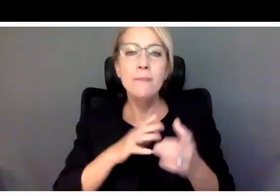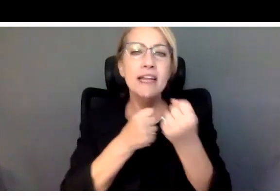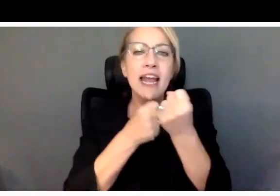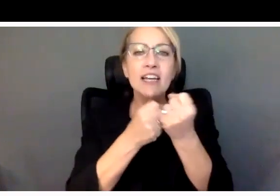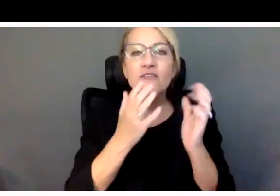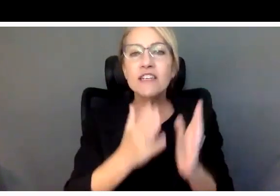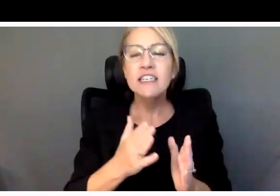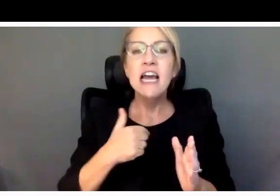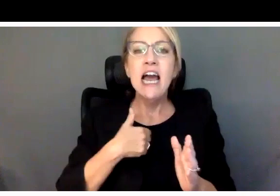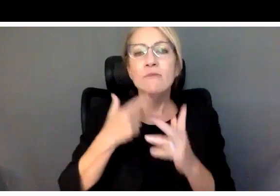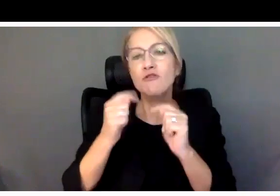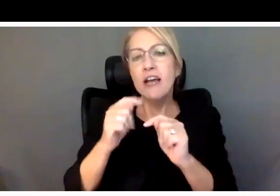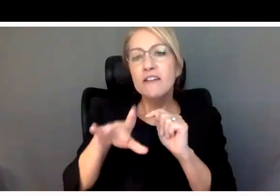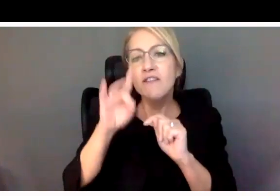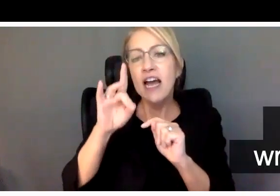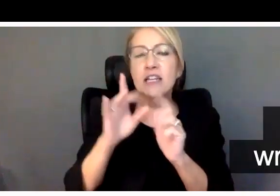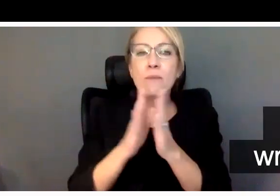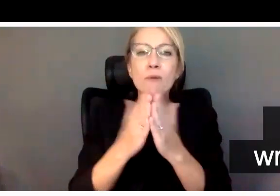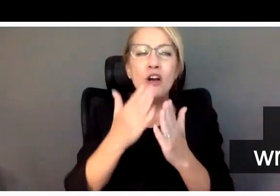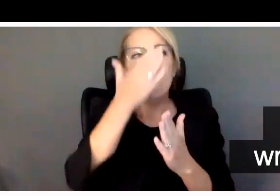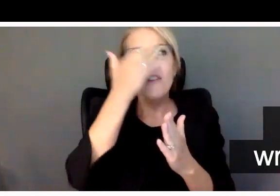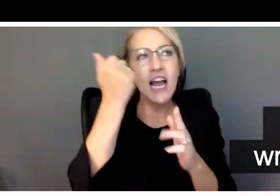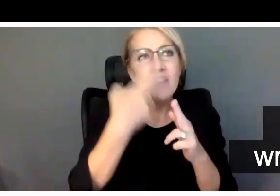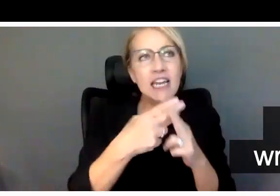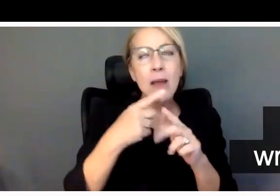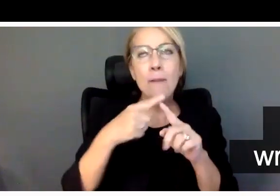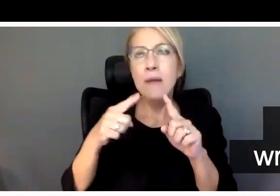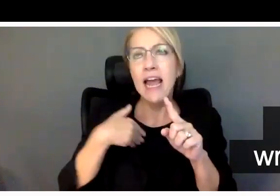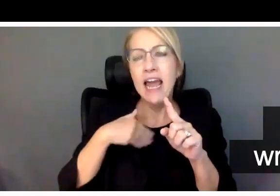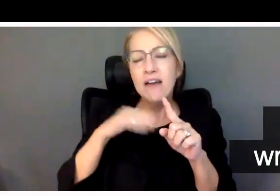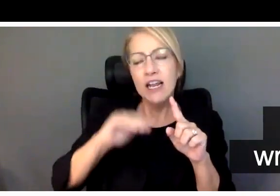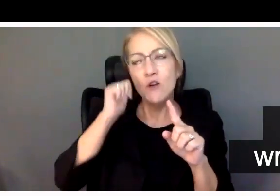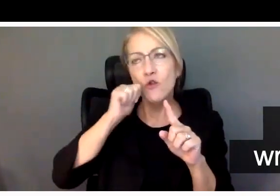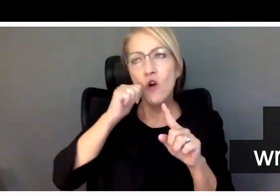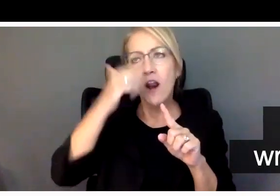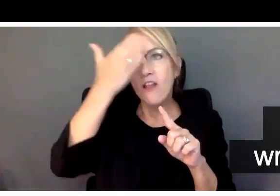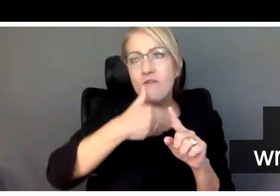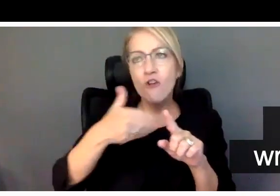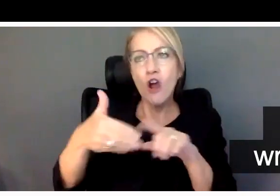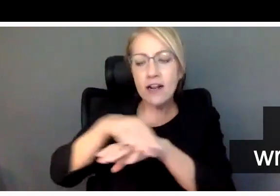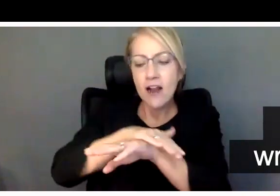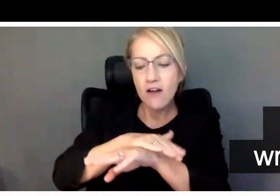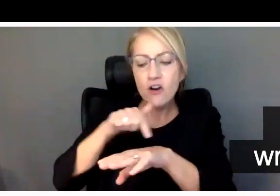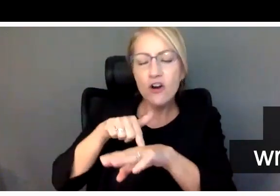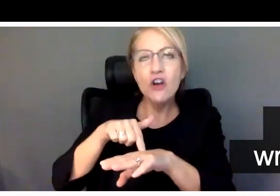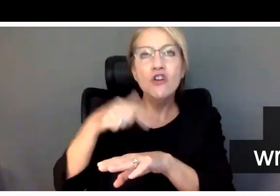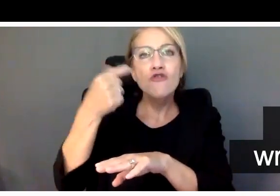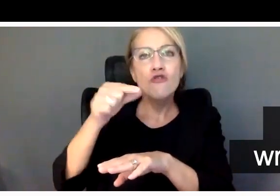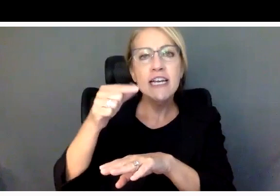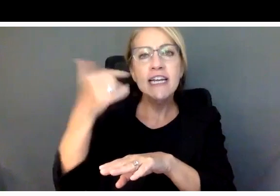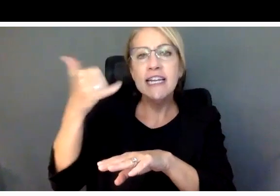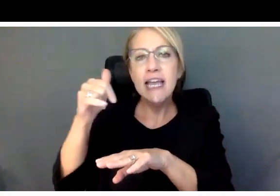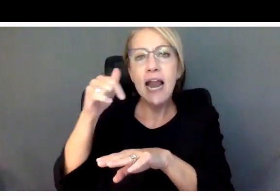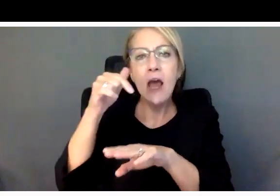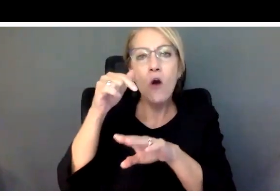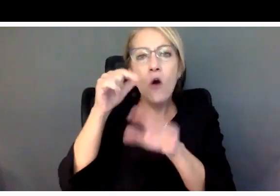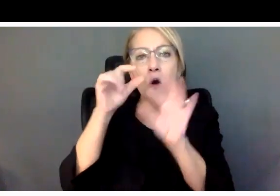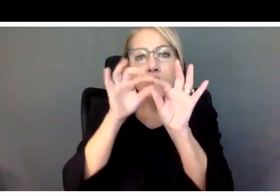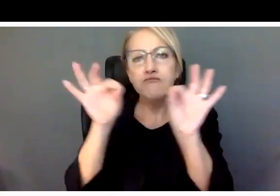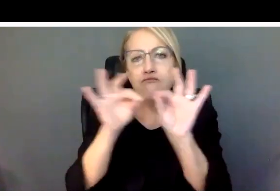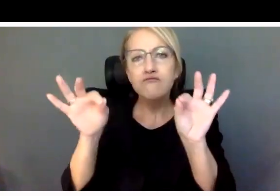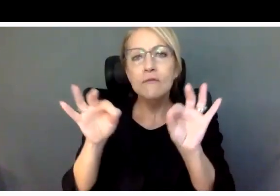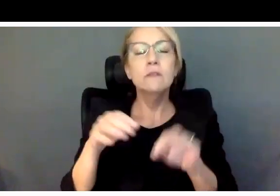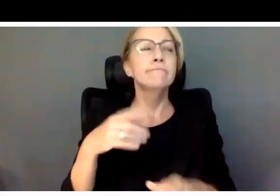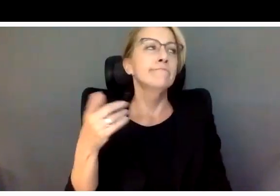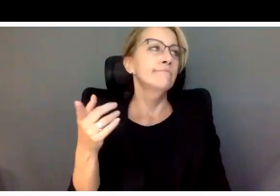of it, but it's got this little girl on the front and it's green with yellow writing. And somehow they can always help me